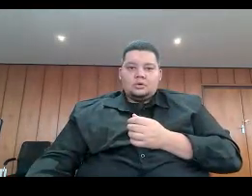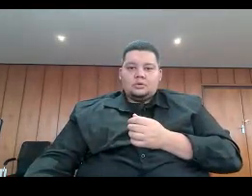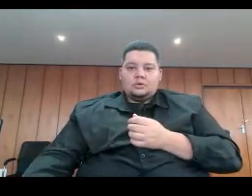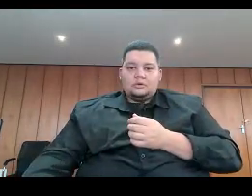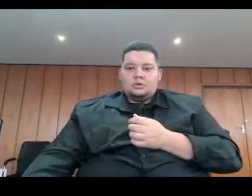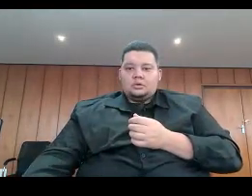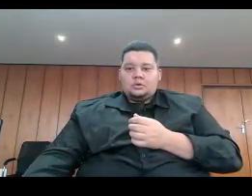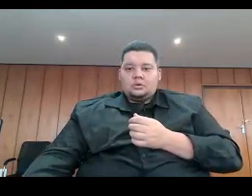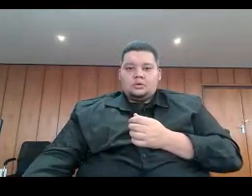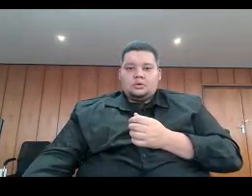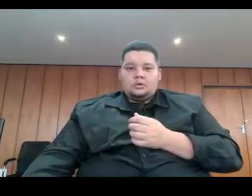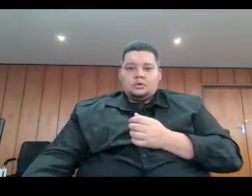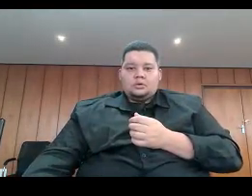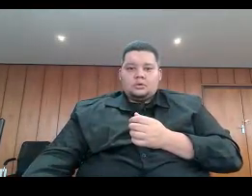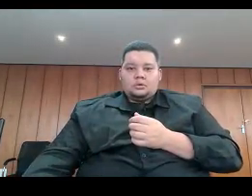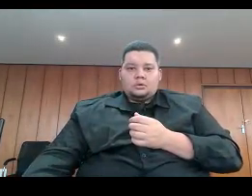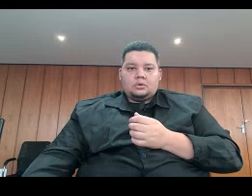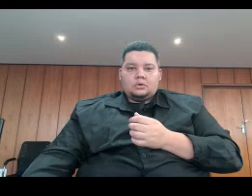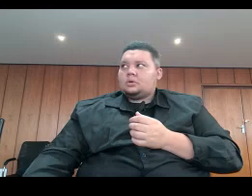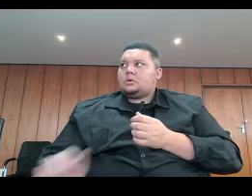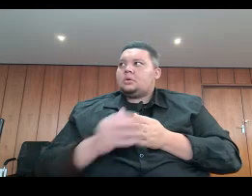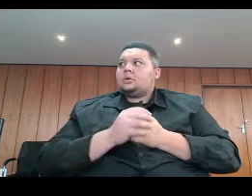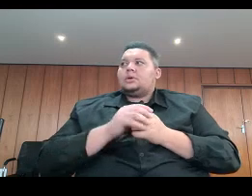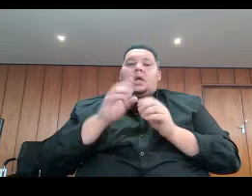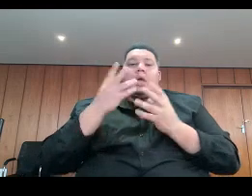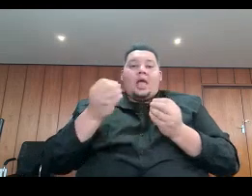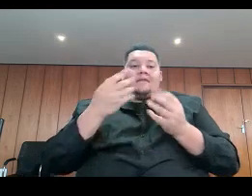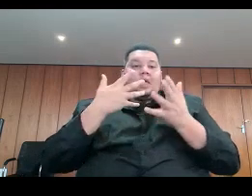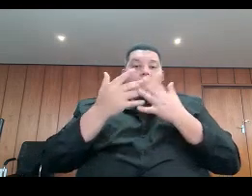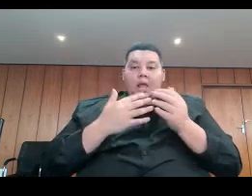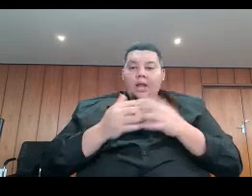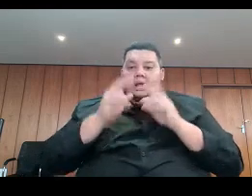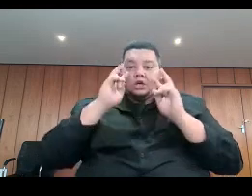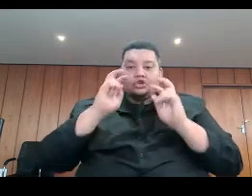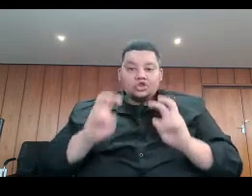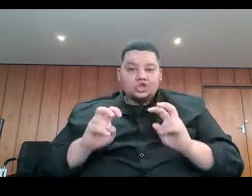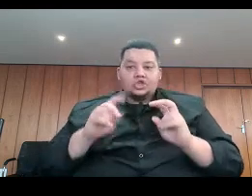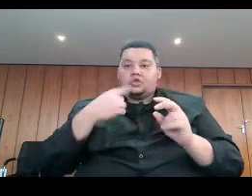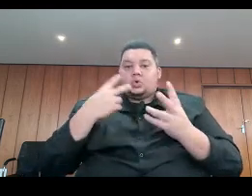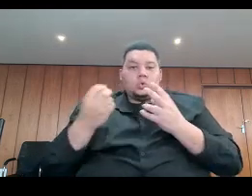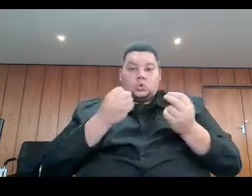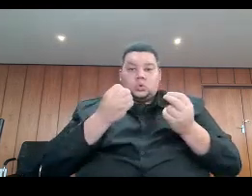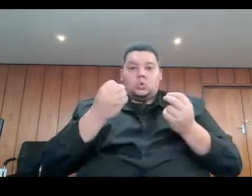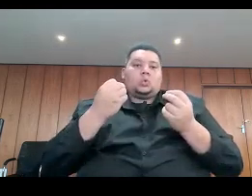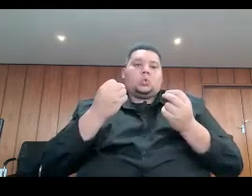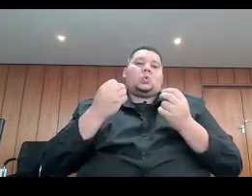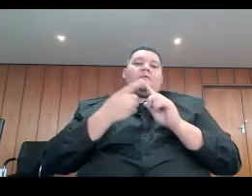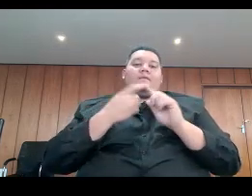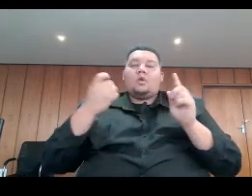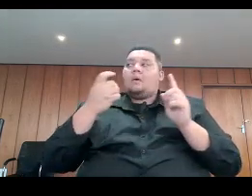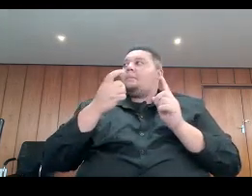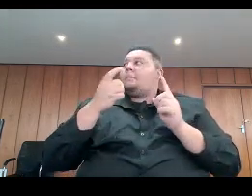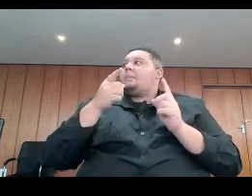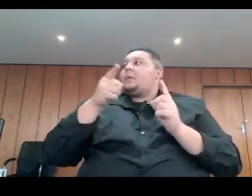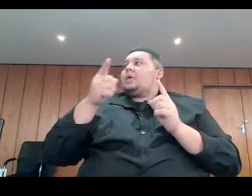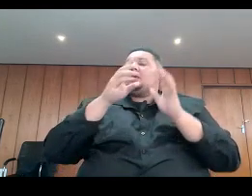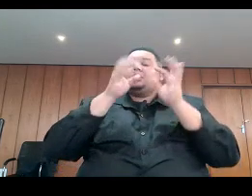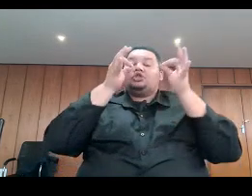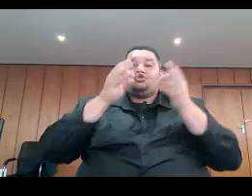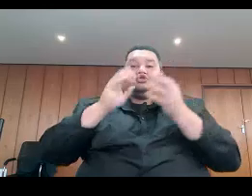For decision makers. Yeah, are there any research that is being done from the eyes of